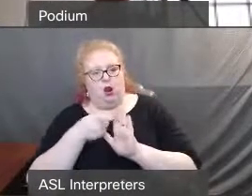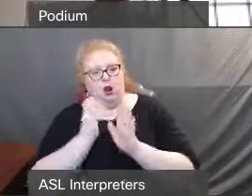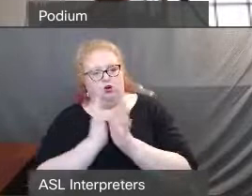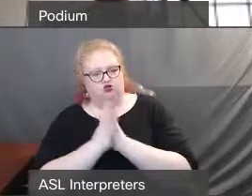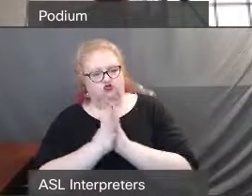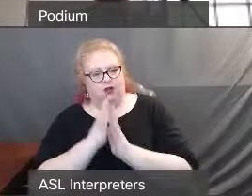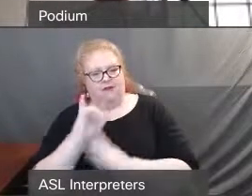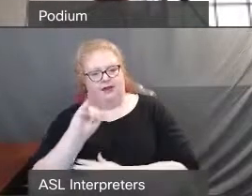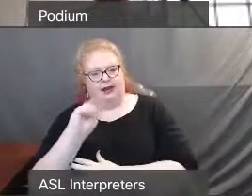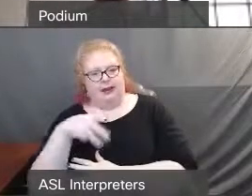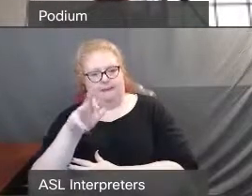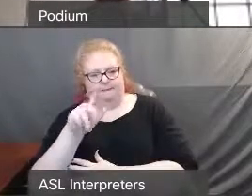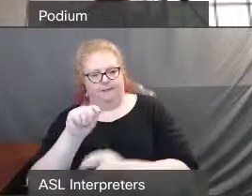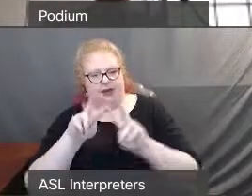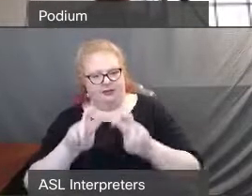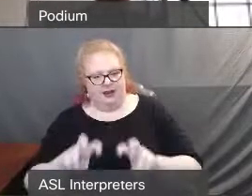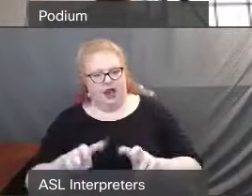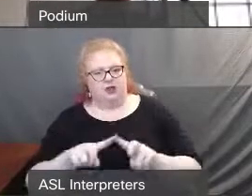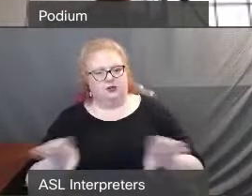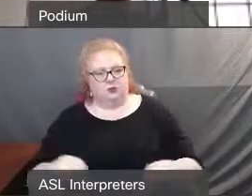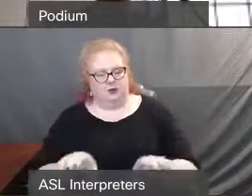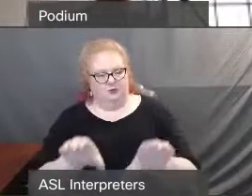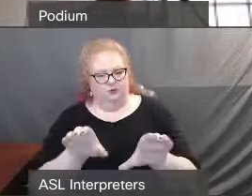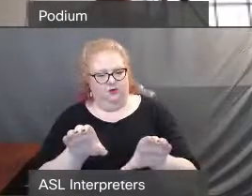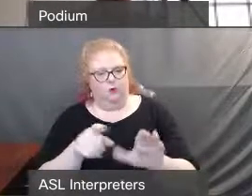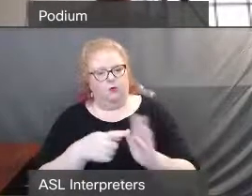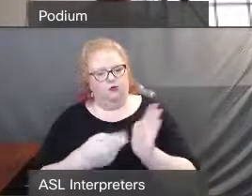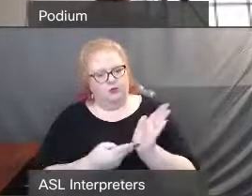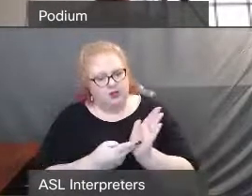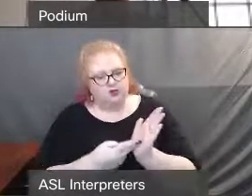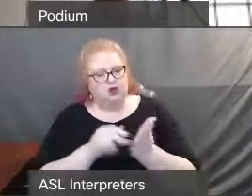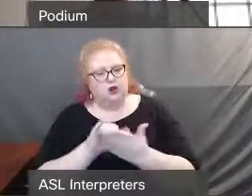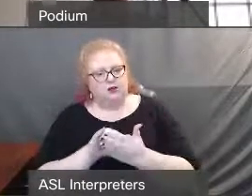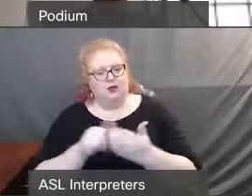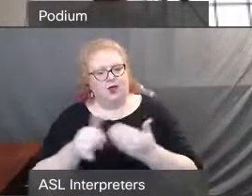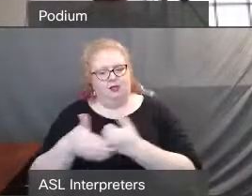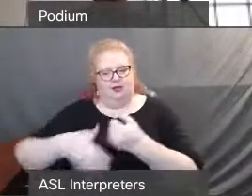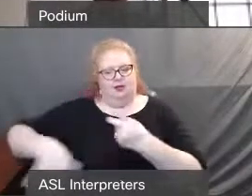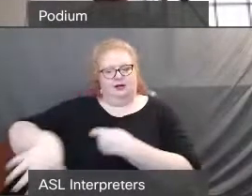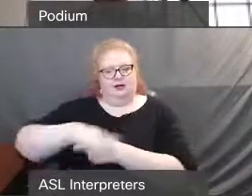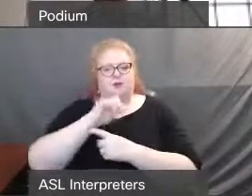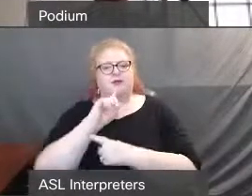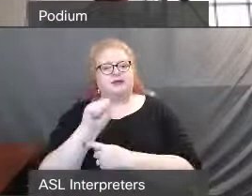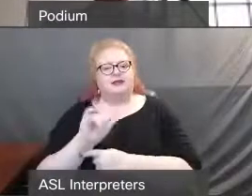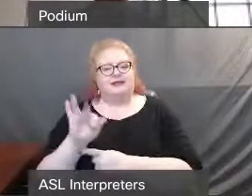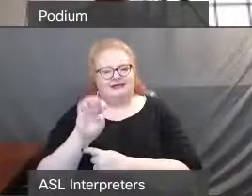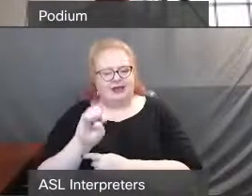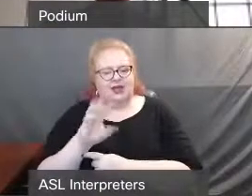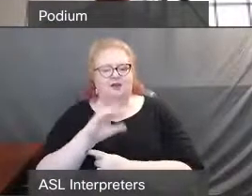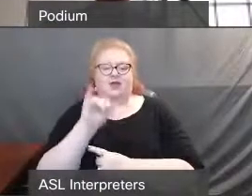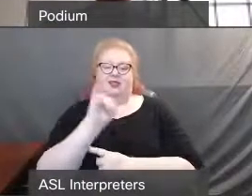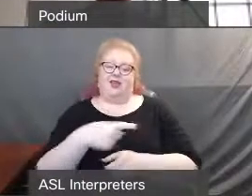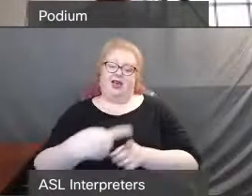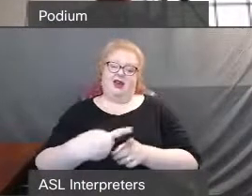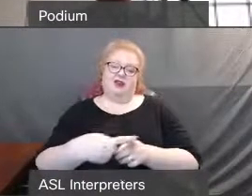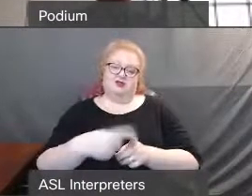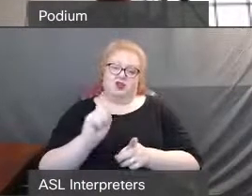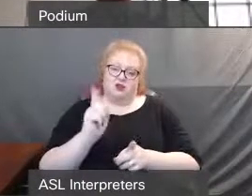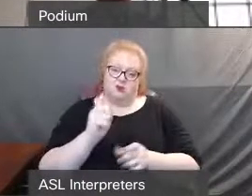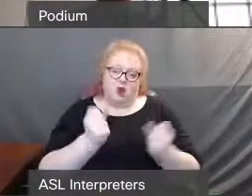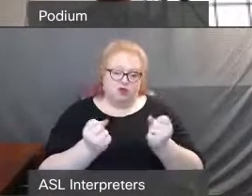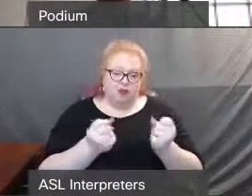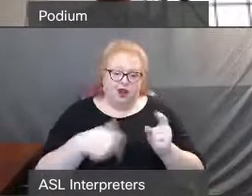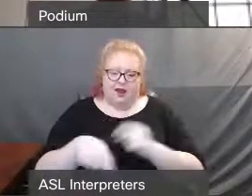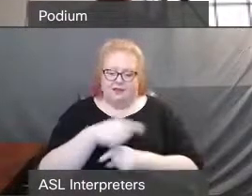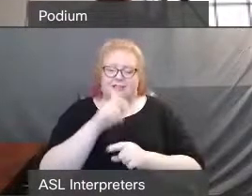impact analysis be performed to ensure that the neighborhood is safe and that this is a safe intersection for our children